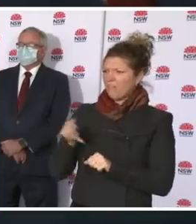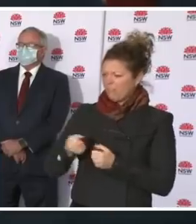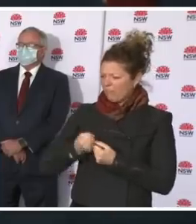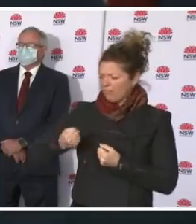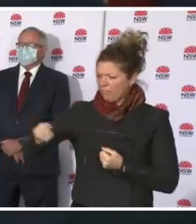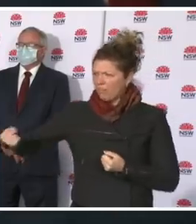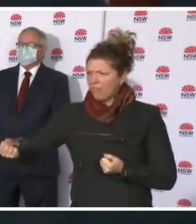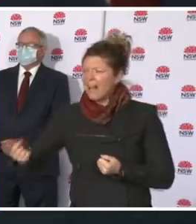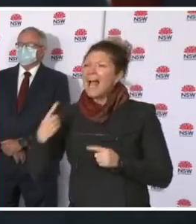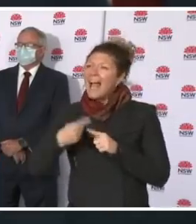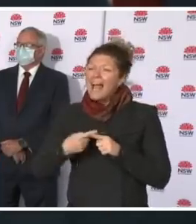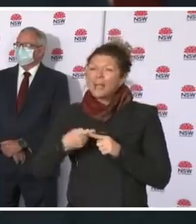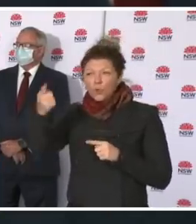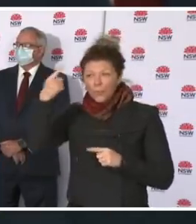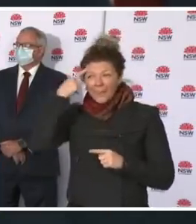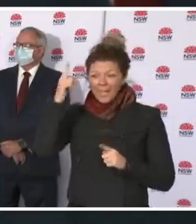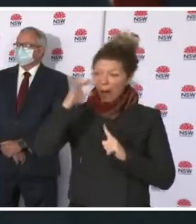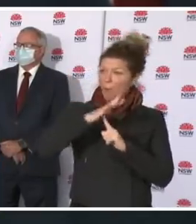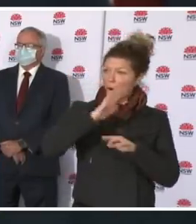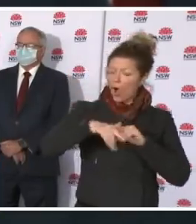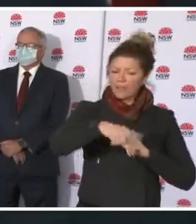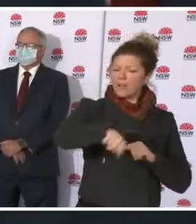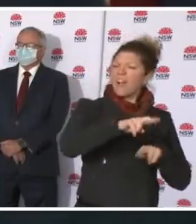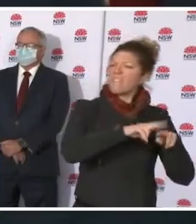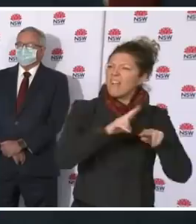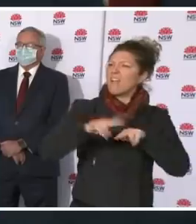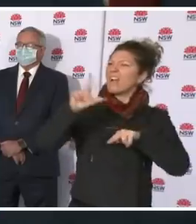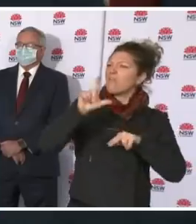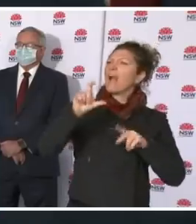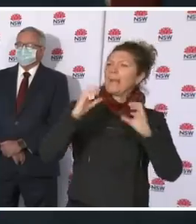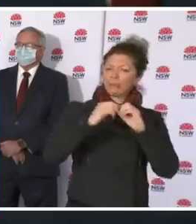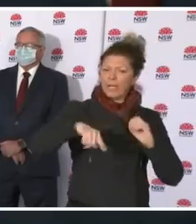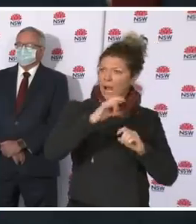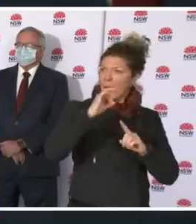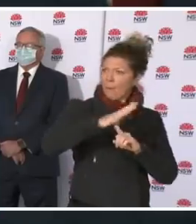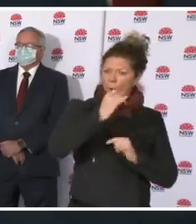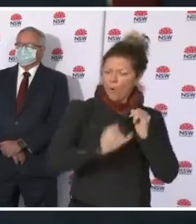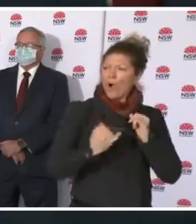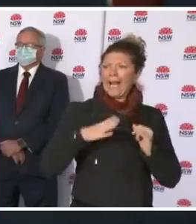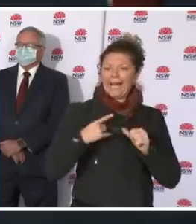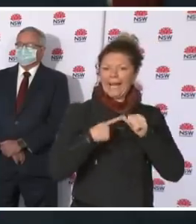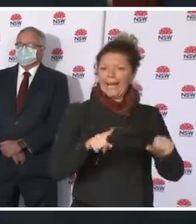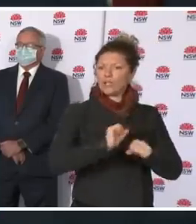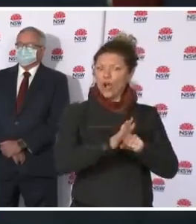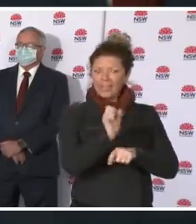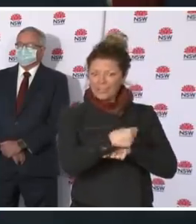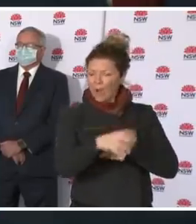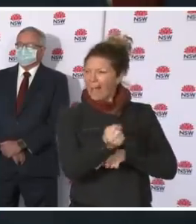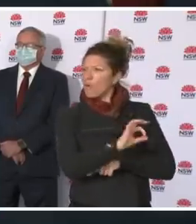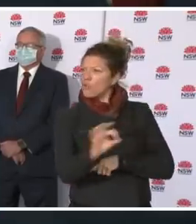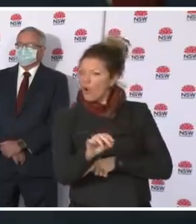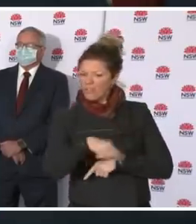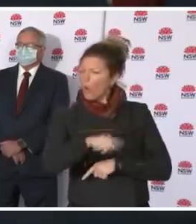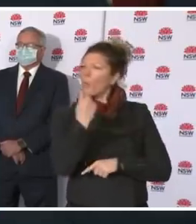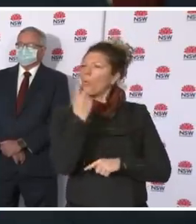southwest Sydney over other parts of Sydney? So we've got a range of strategies in place, and we're working closely with the private system, which is doing a lot of the testing as